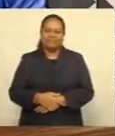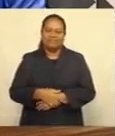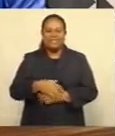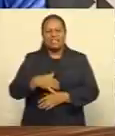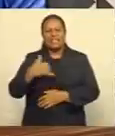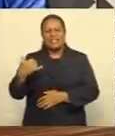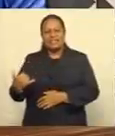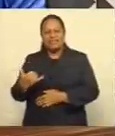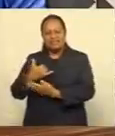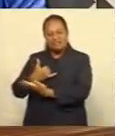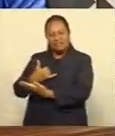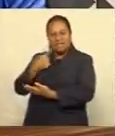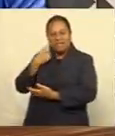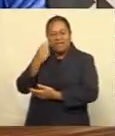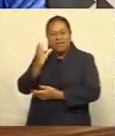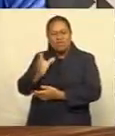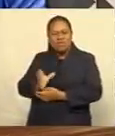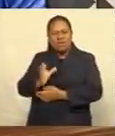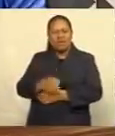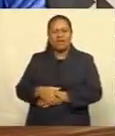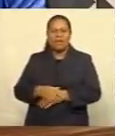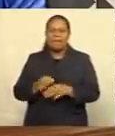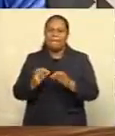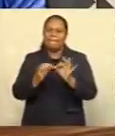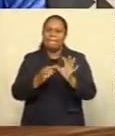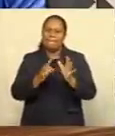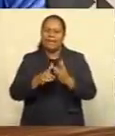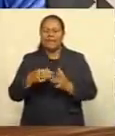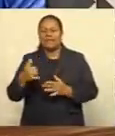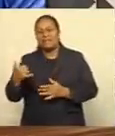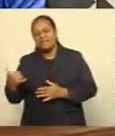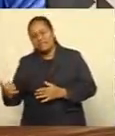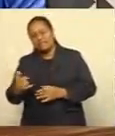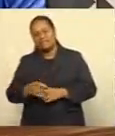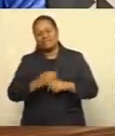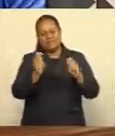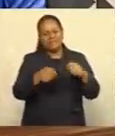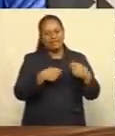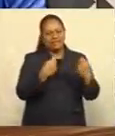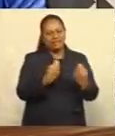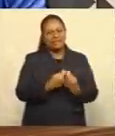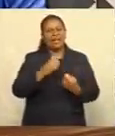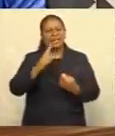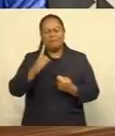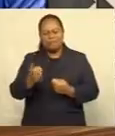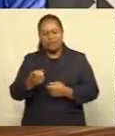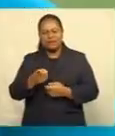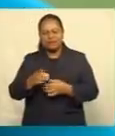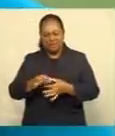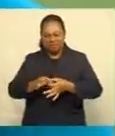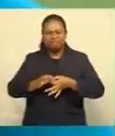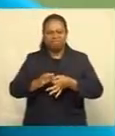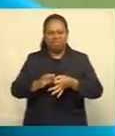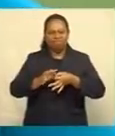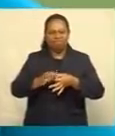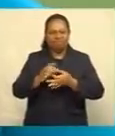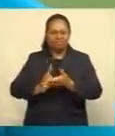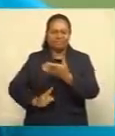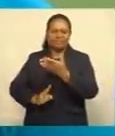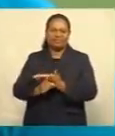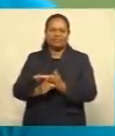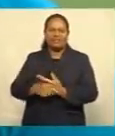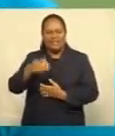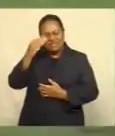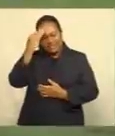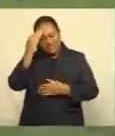Eastern Saints founder and coach Sermai Mbai has left the void in the team, but players are soldiering on. Mbai, who's taken up the role as head coach